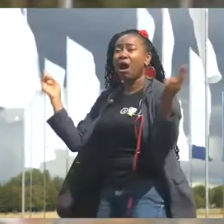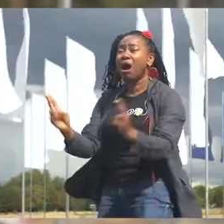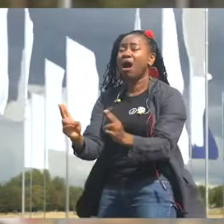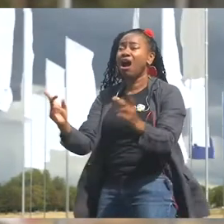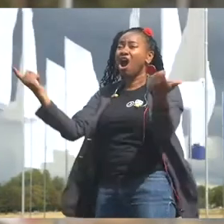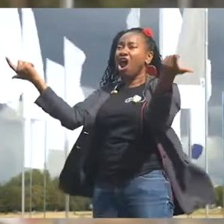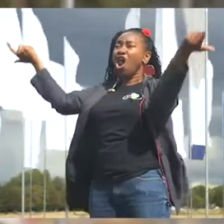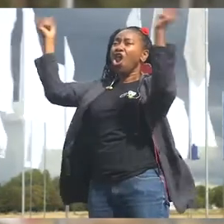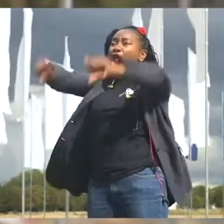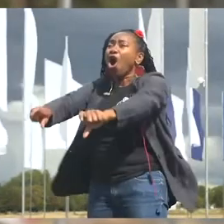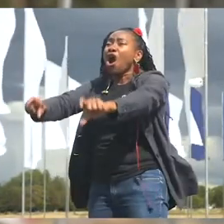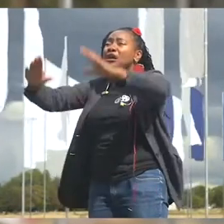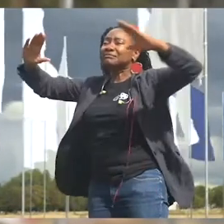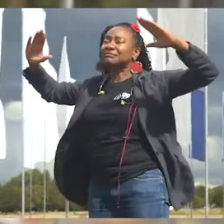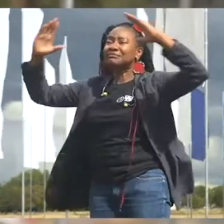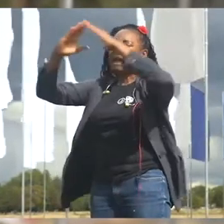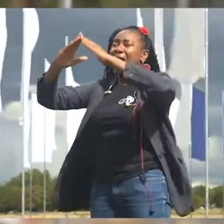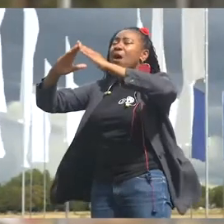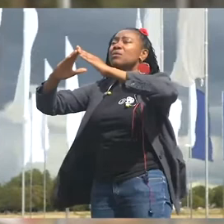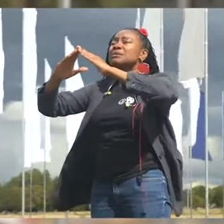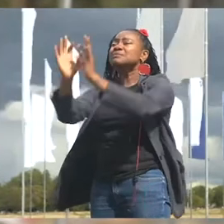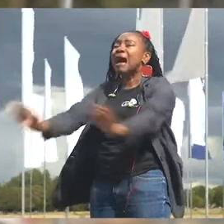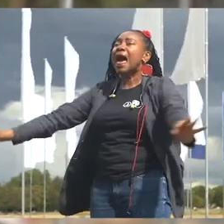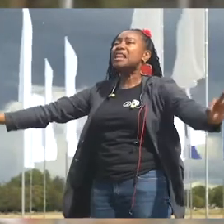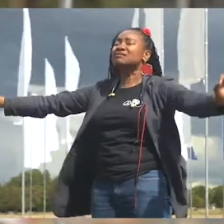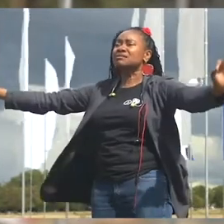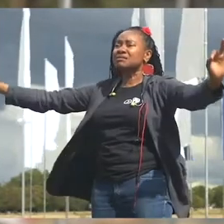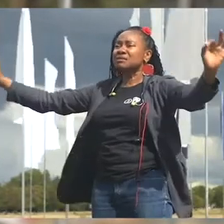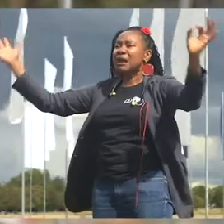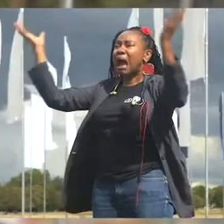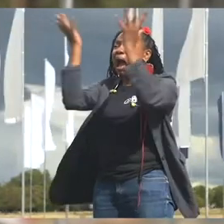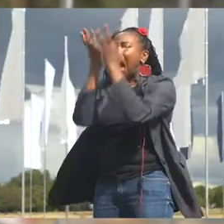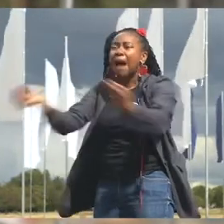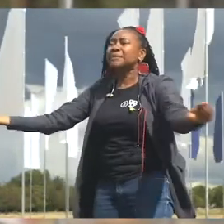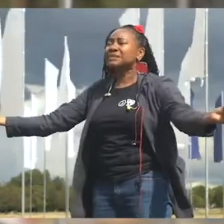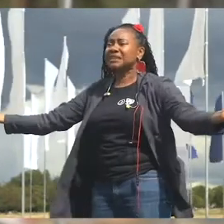Lockdown, silence, emptiness.